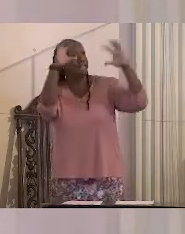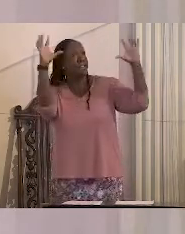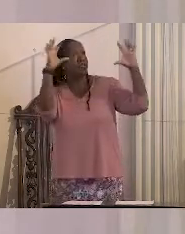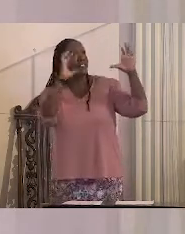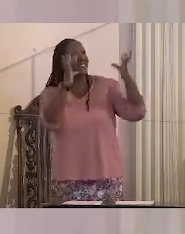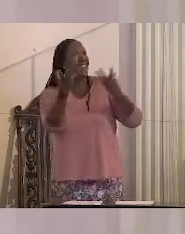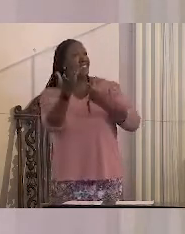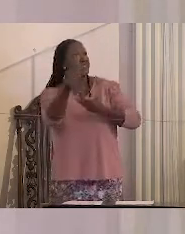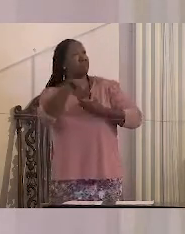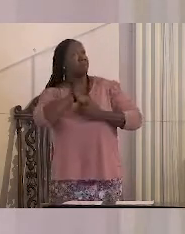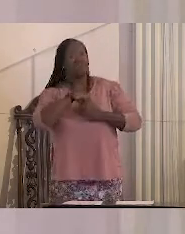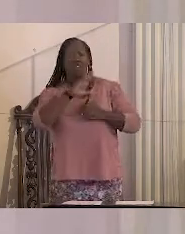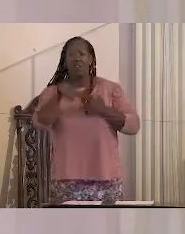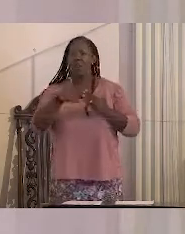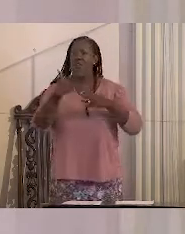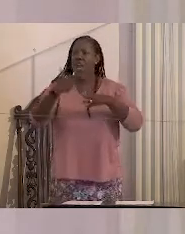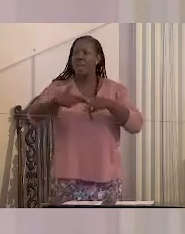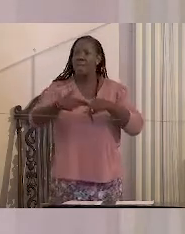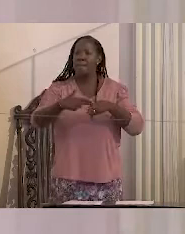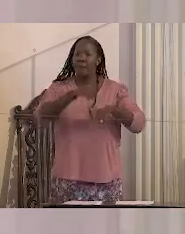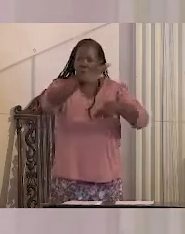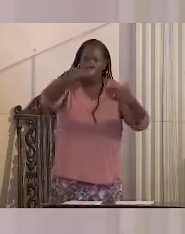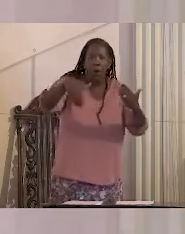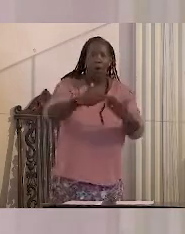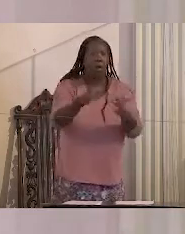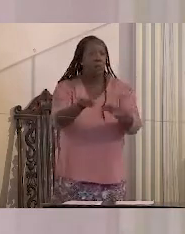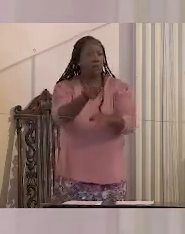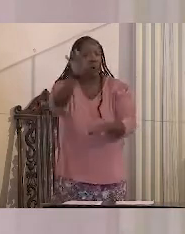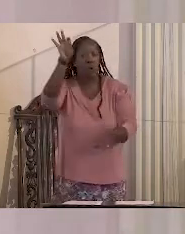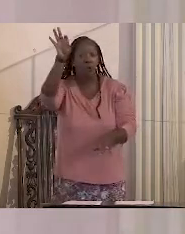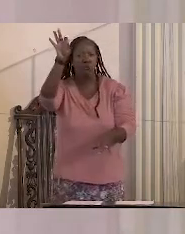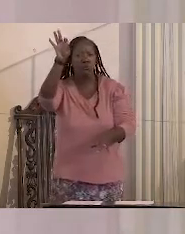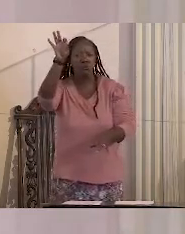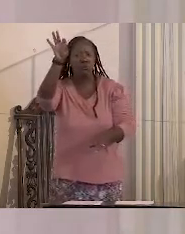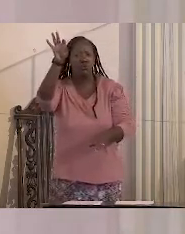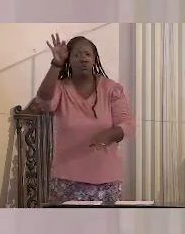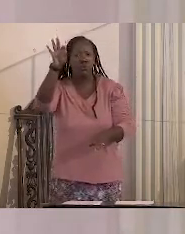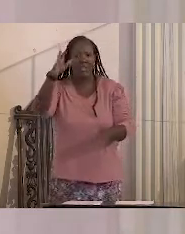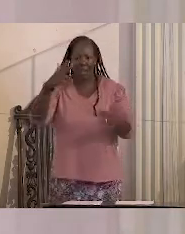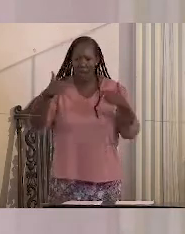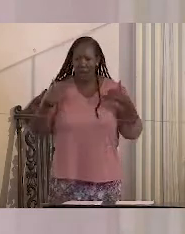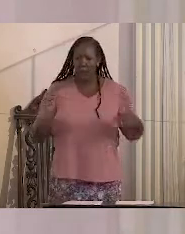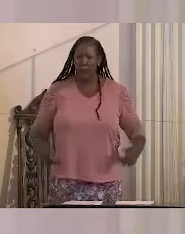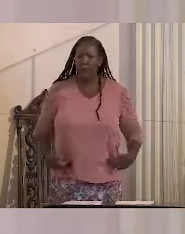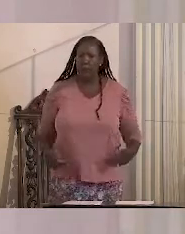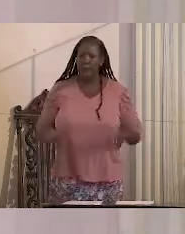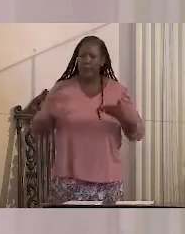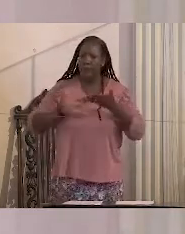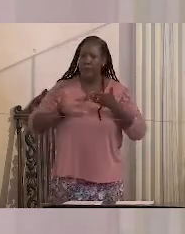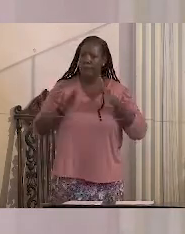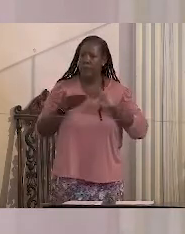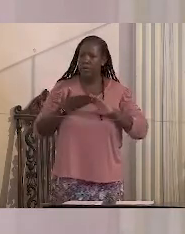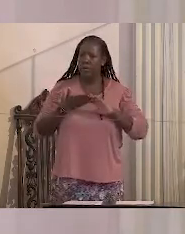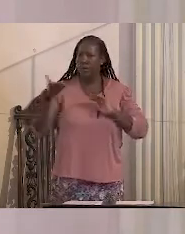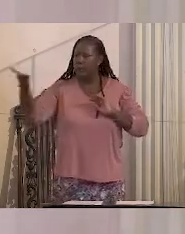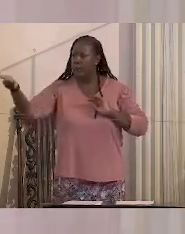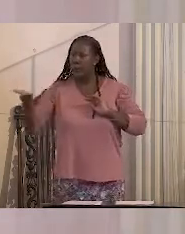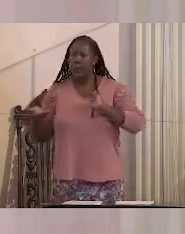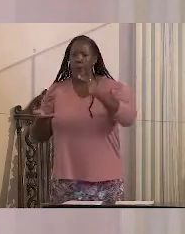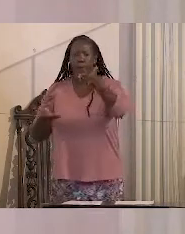our name, All Souls. It's a vision of a human community where all people are welcome at the